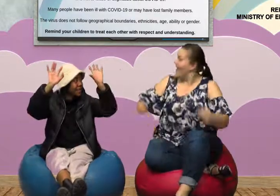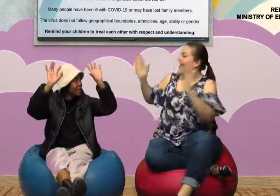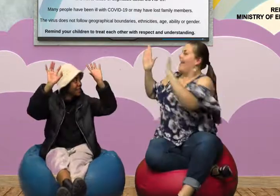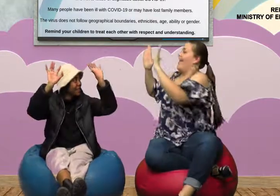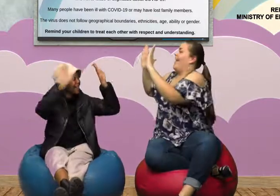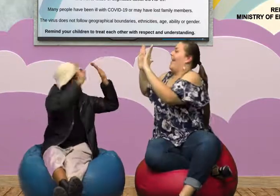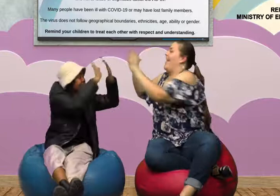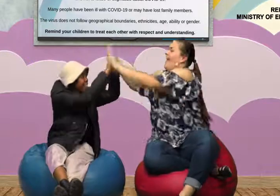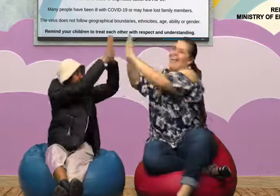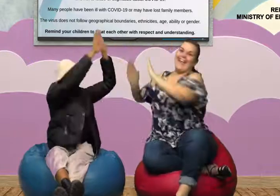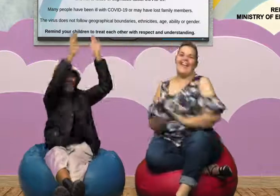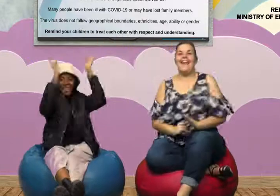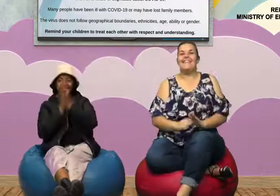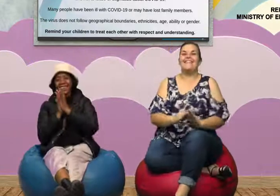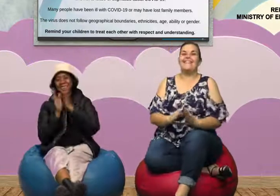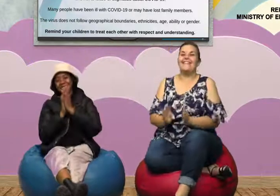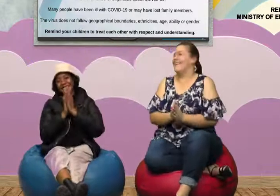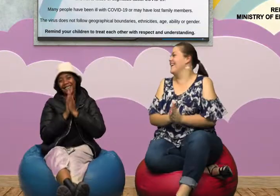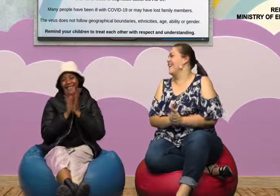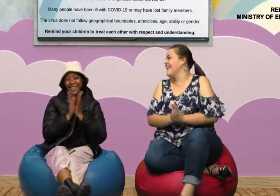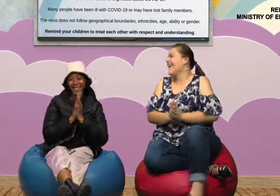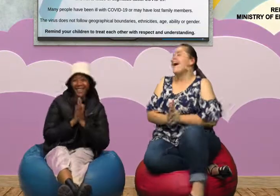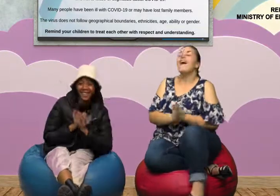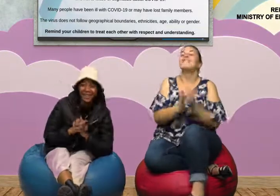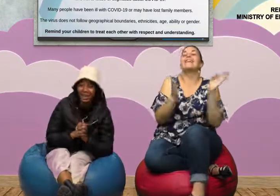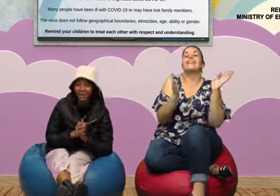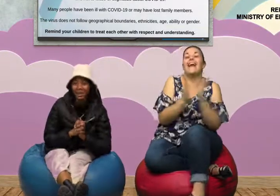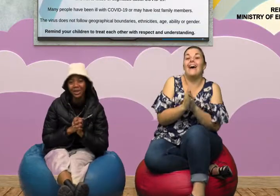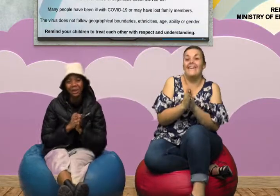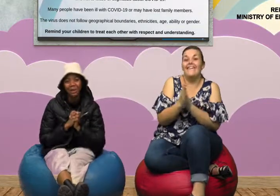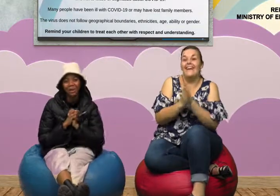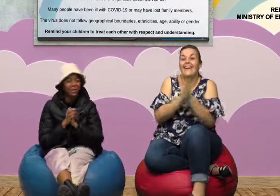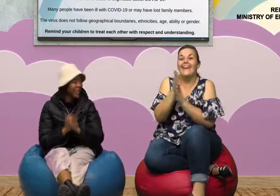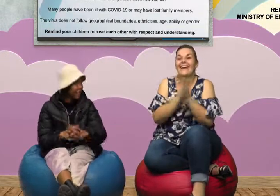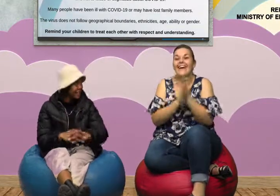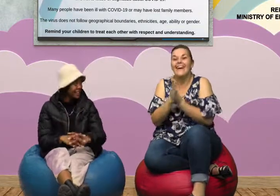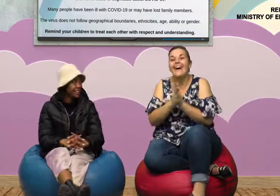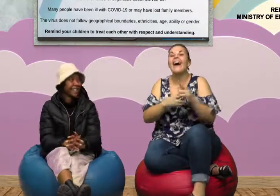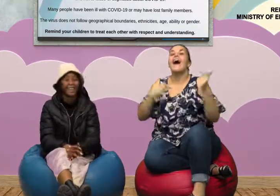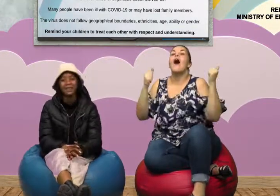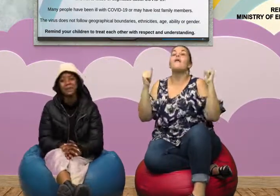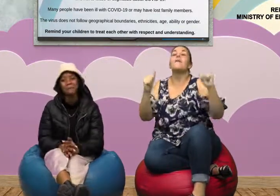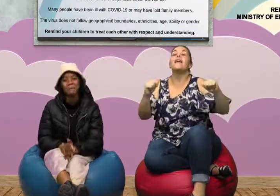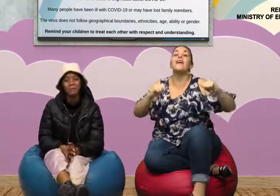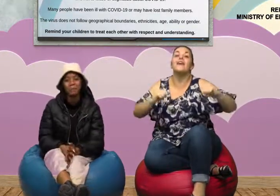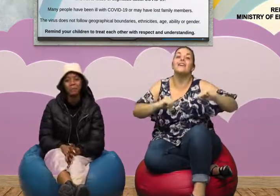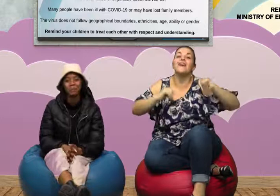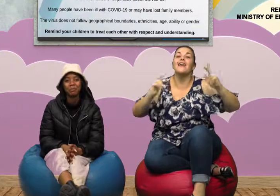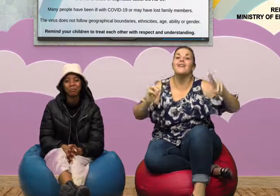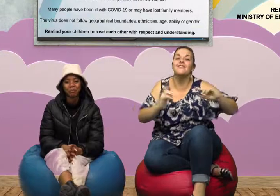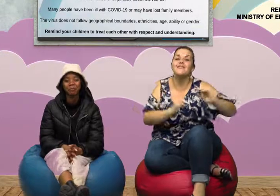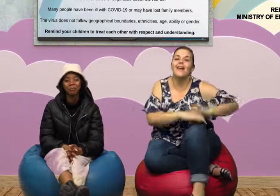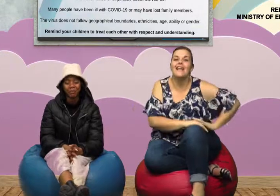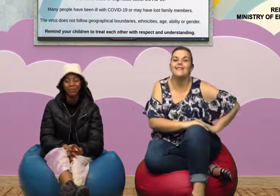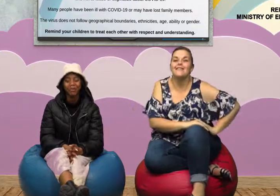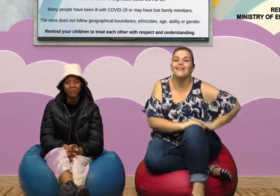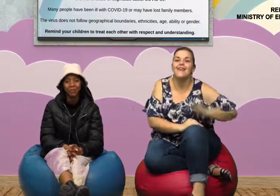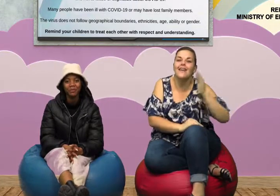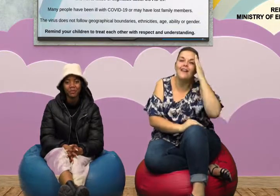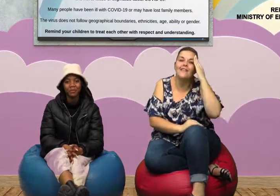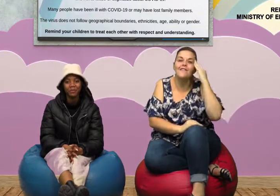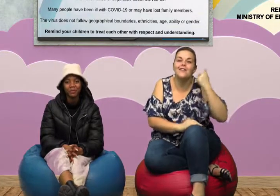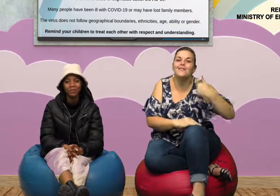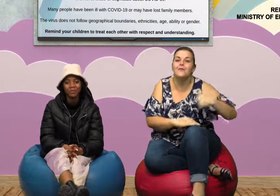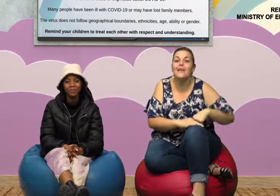Hands. Yes. But that was now, so much fun. We are going to head over to our lesson. So